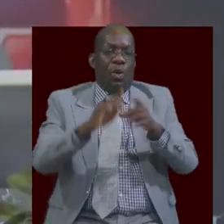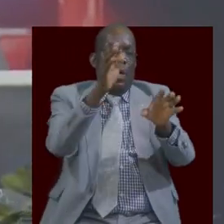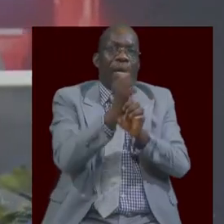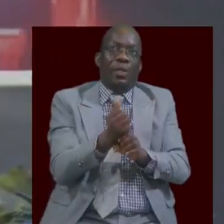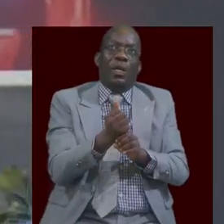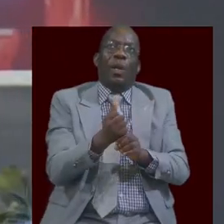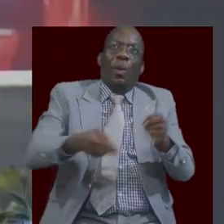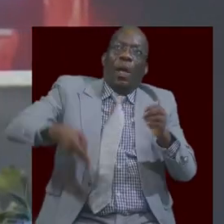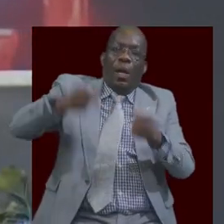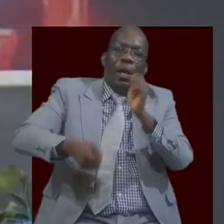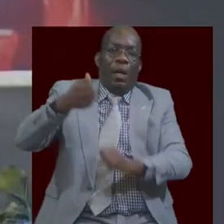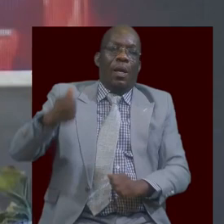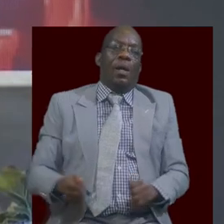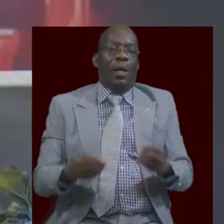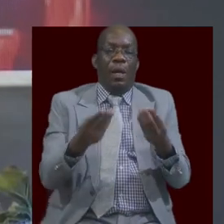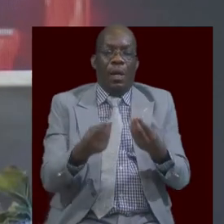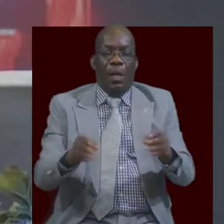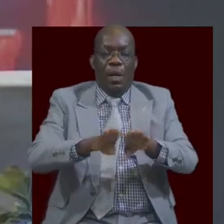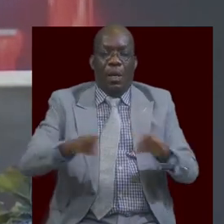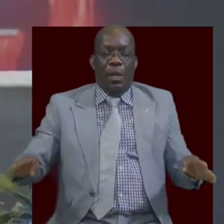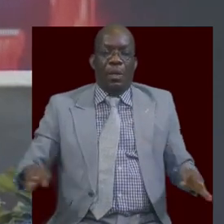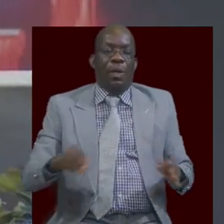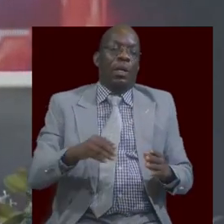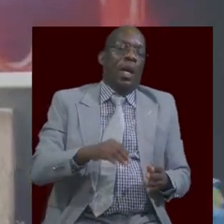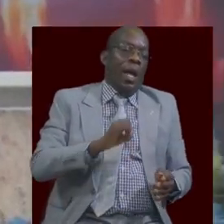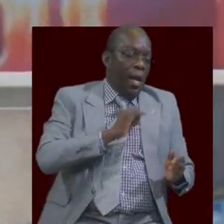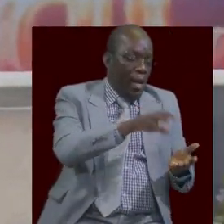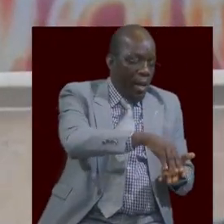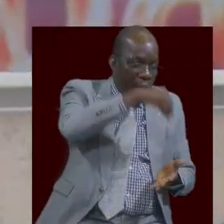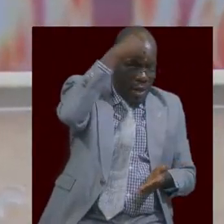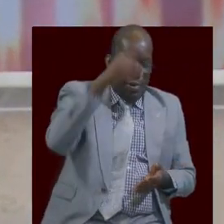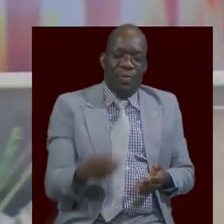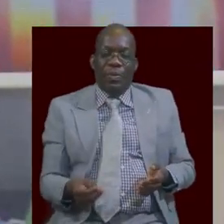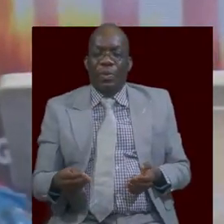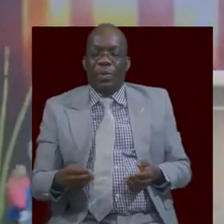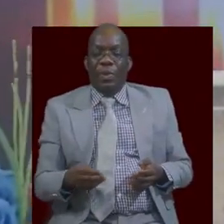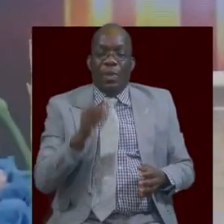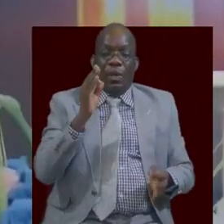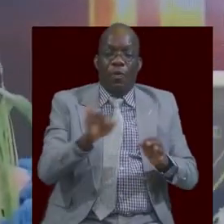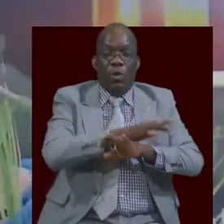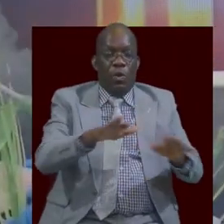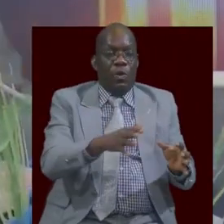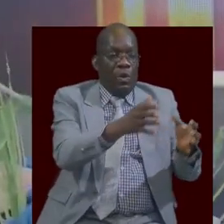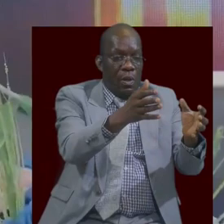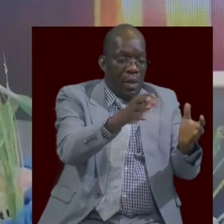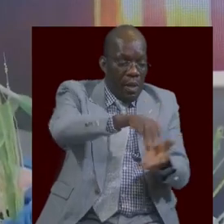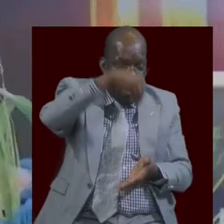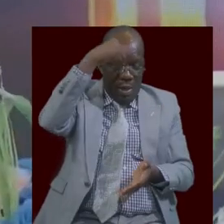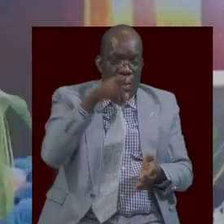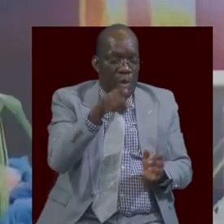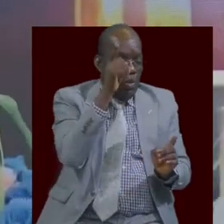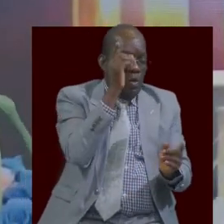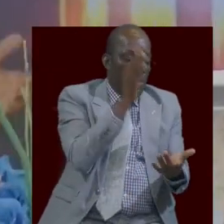ground. Yearn. And then you learn. If you just yearn and you stop there and you don't